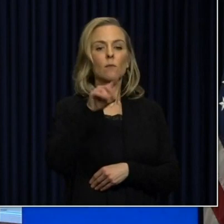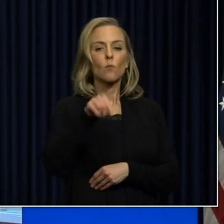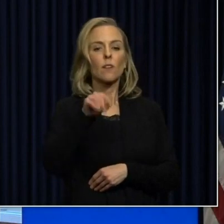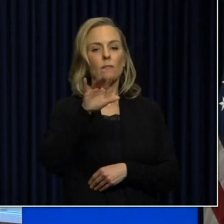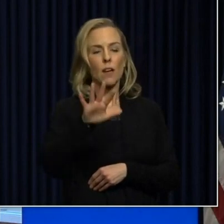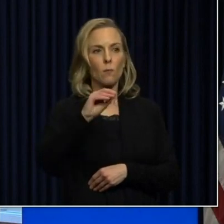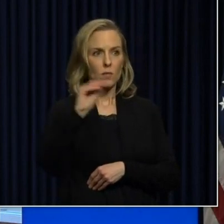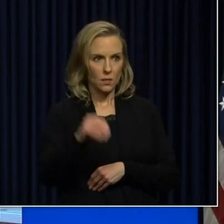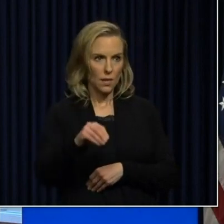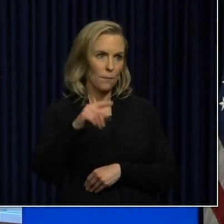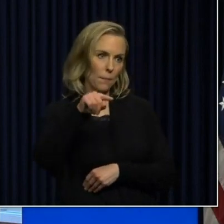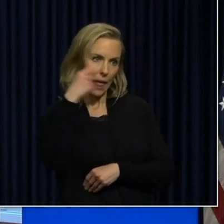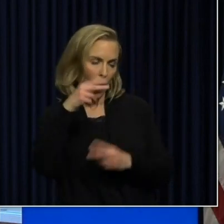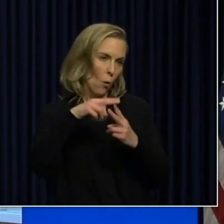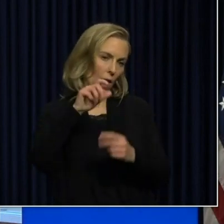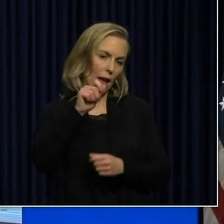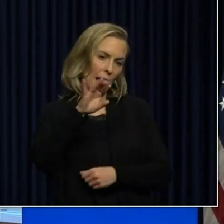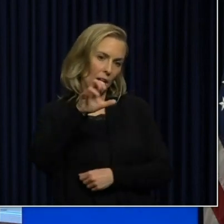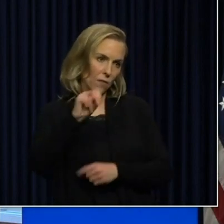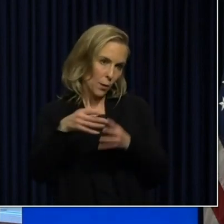21.67% black or African American,